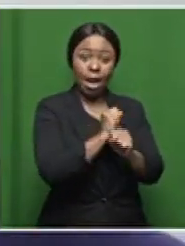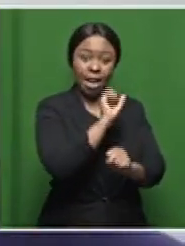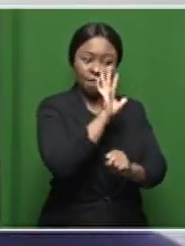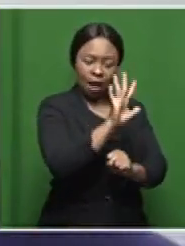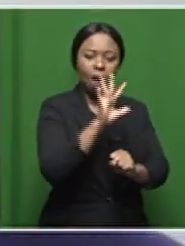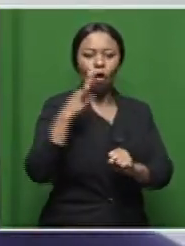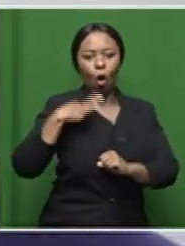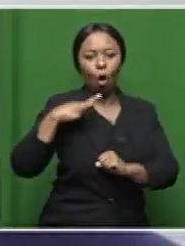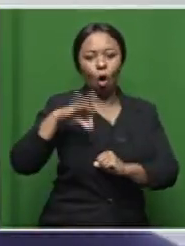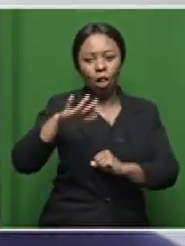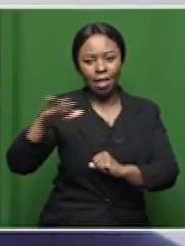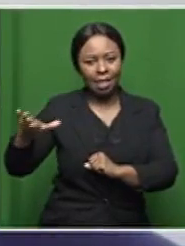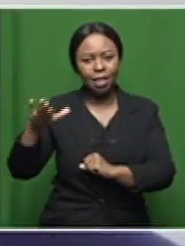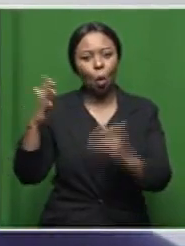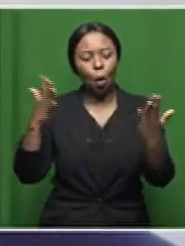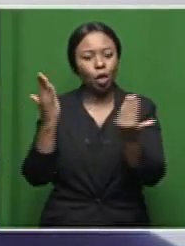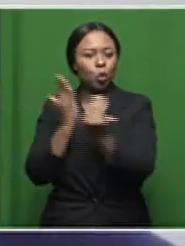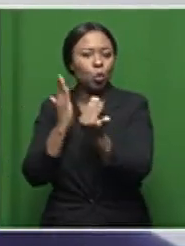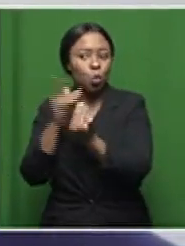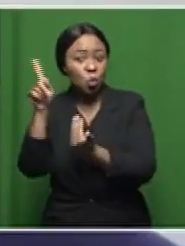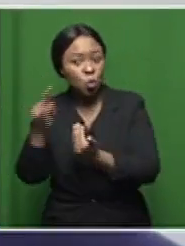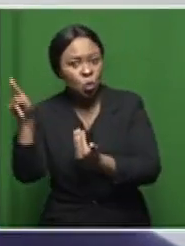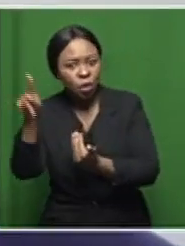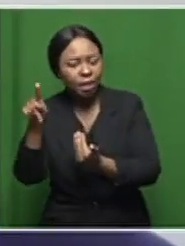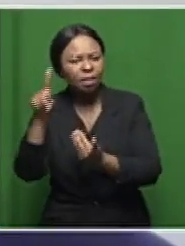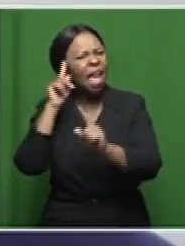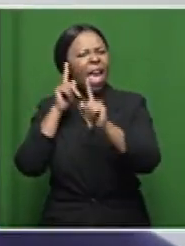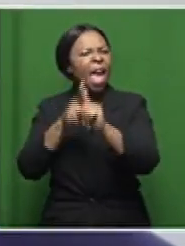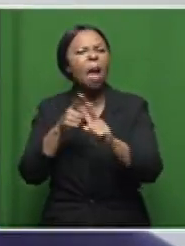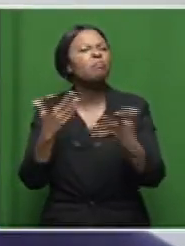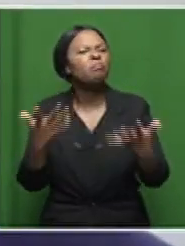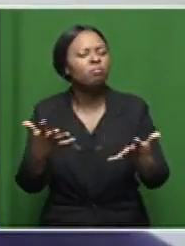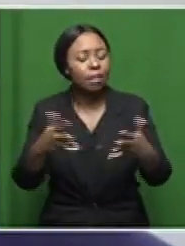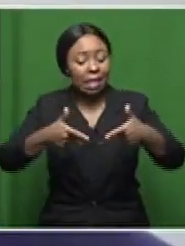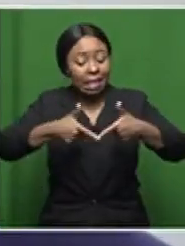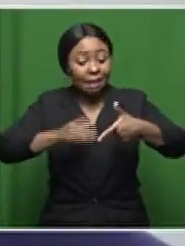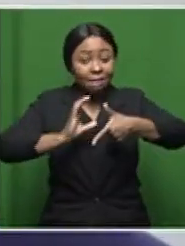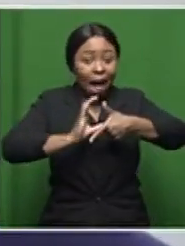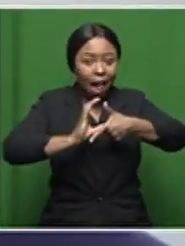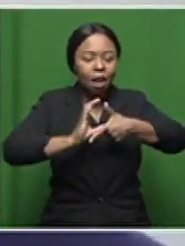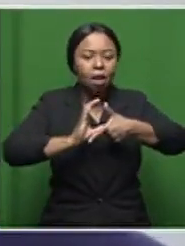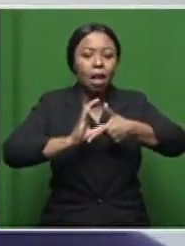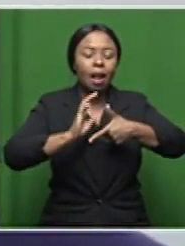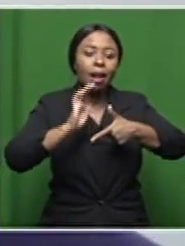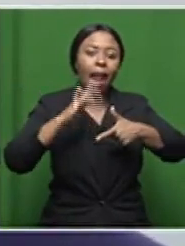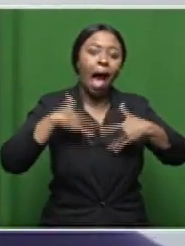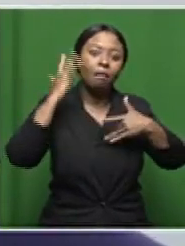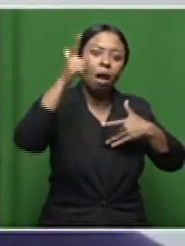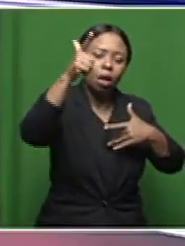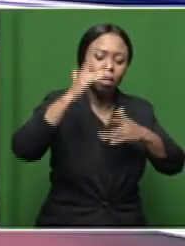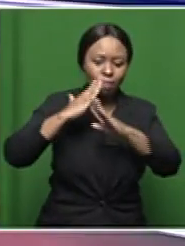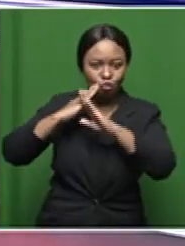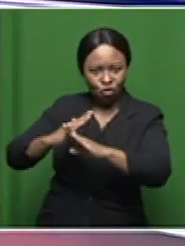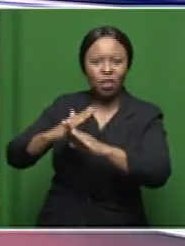in schools with the aim of preventing cervical cancer later in life. Okay, so when